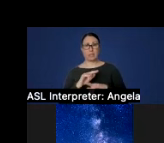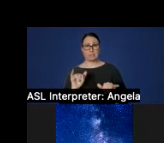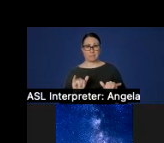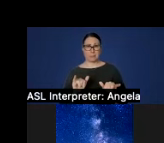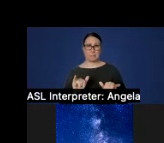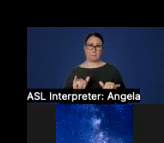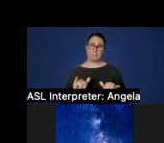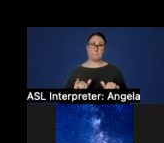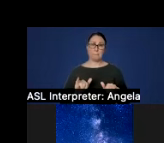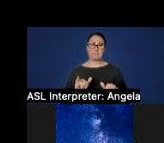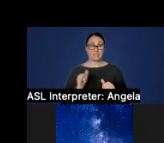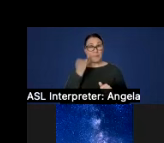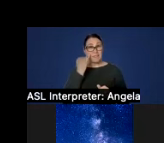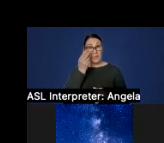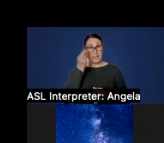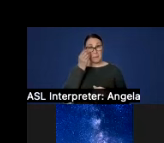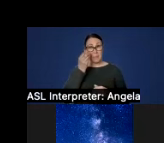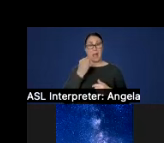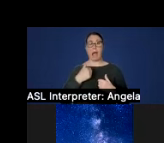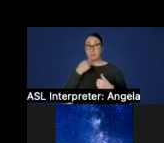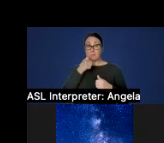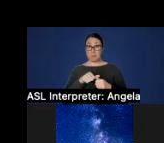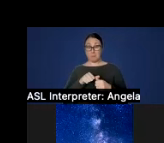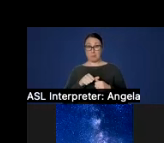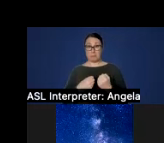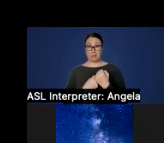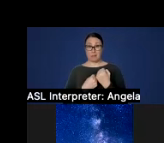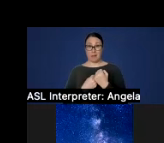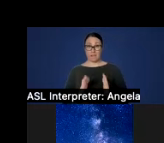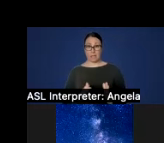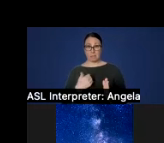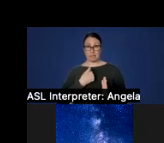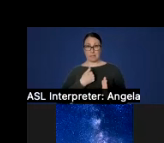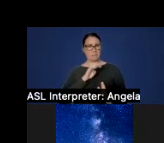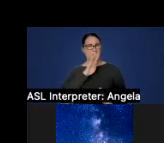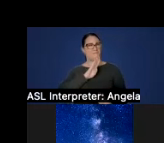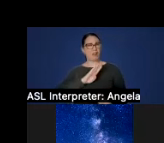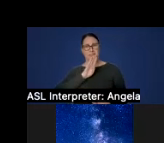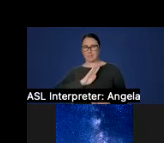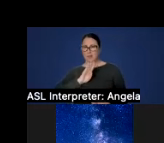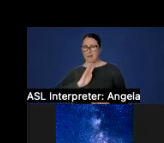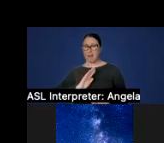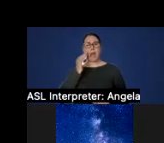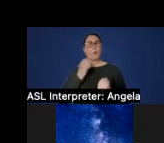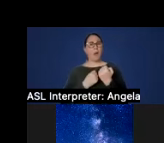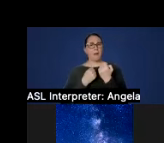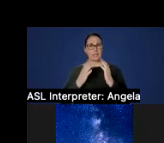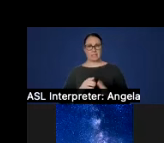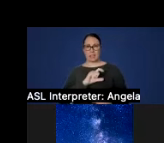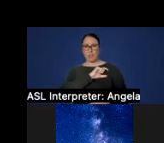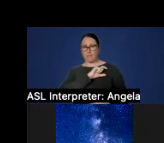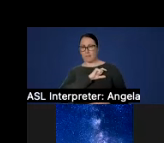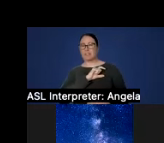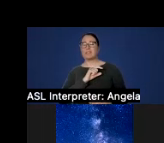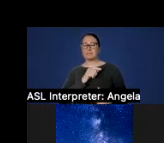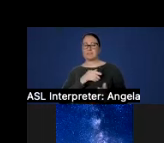And so if you're thinking about that, like I remember being an advocate and just very frustrated. And I know that the like advocates in law enforcement often have a